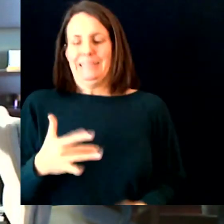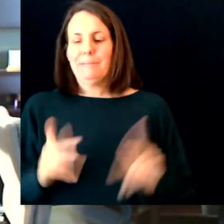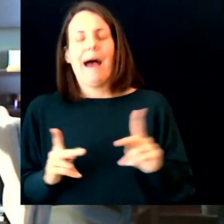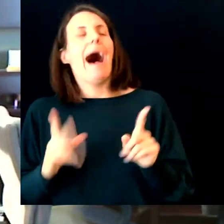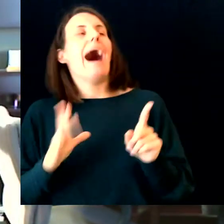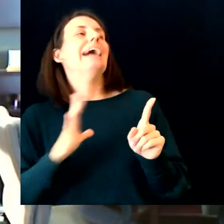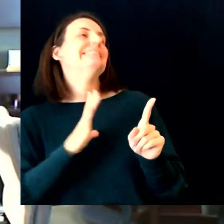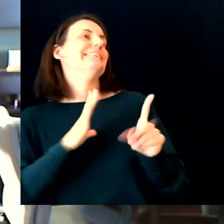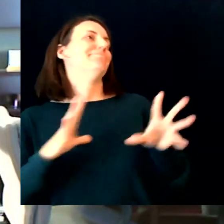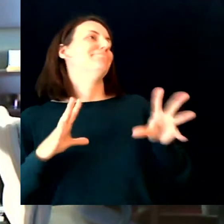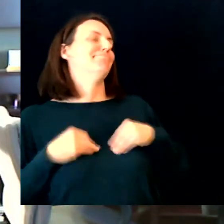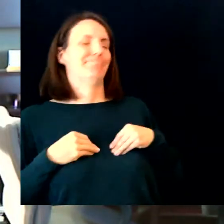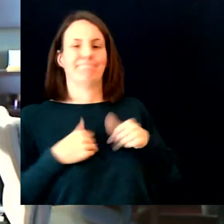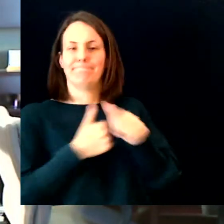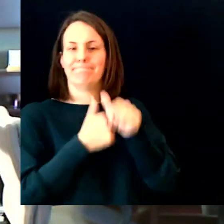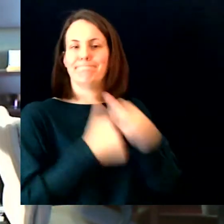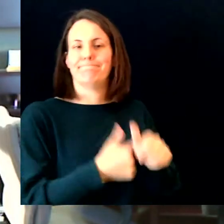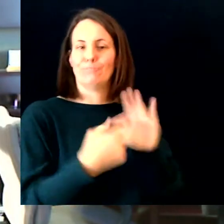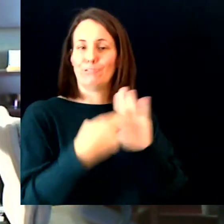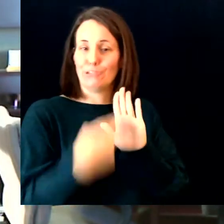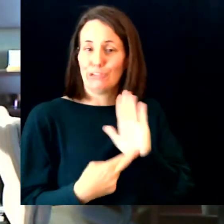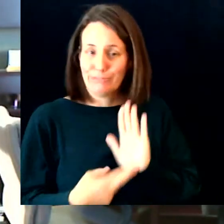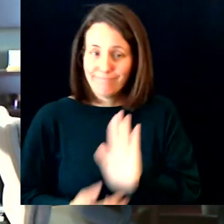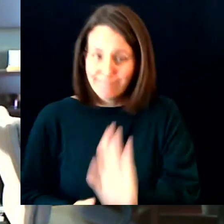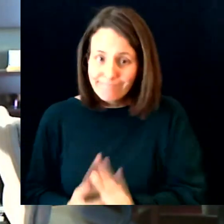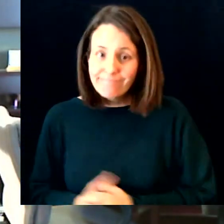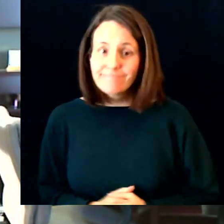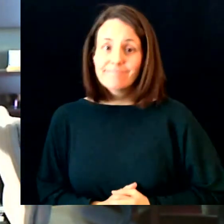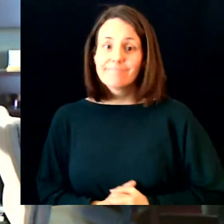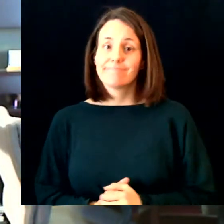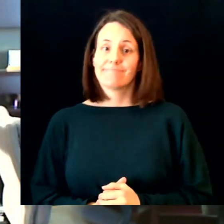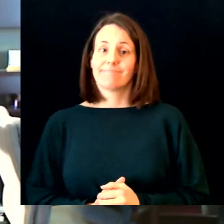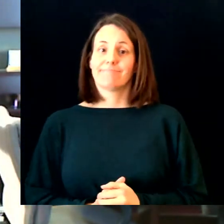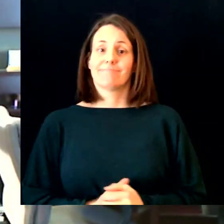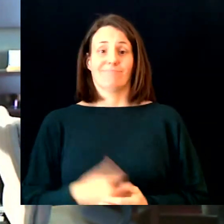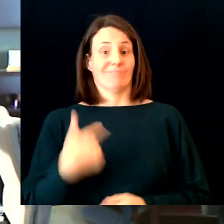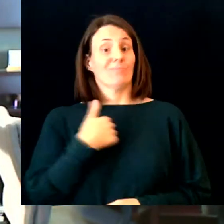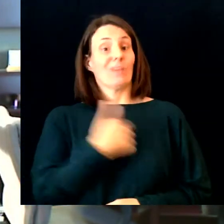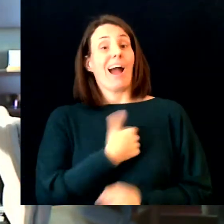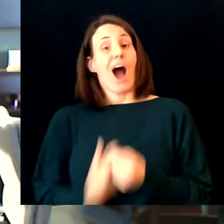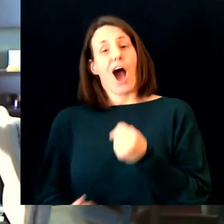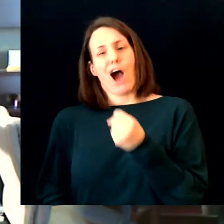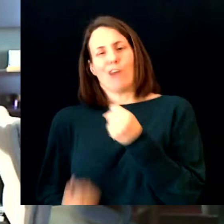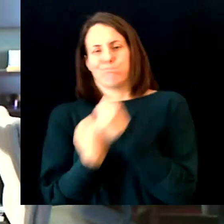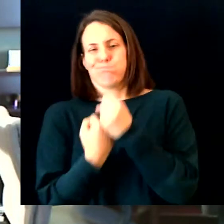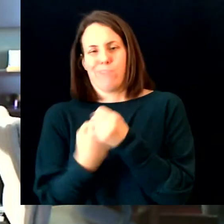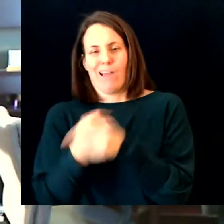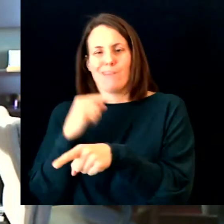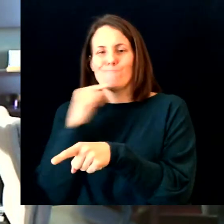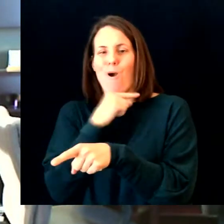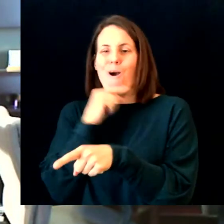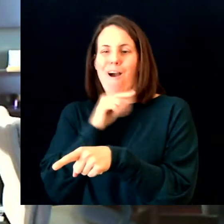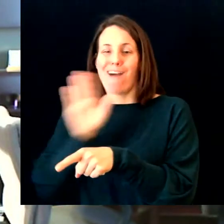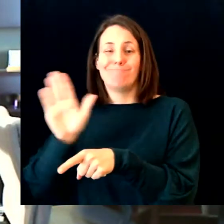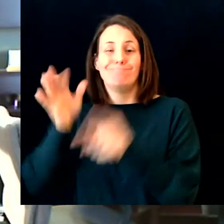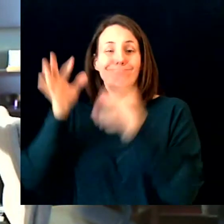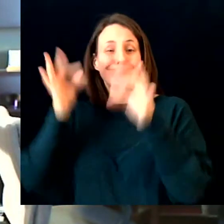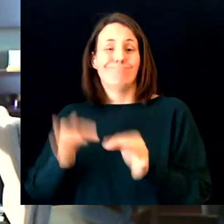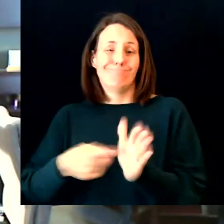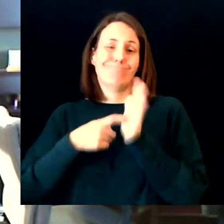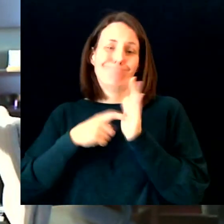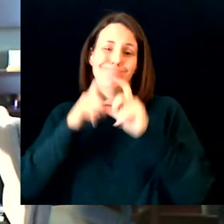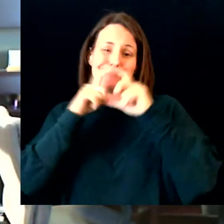city. We think that's a really important step to helping to contain the spread. We also are seeing numbers of our